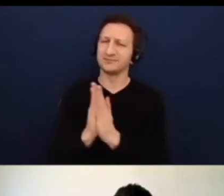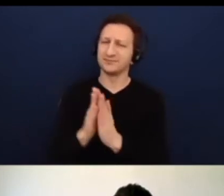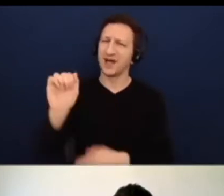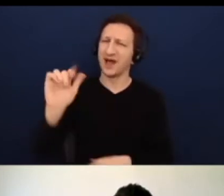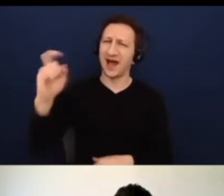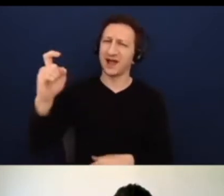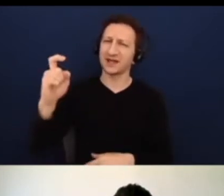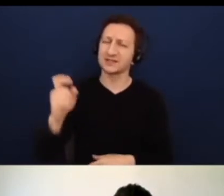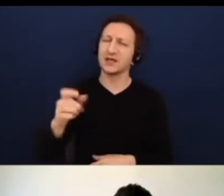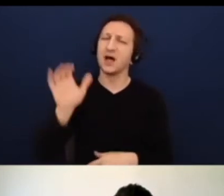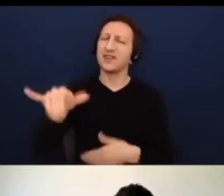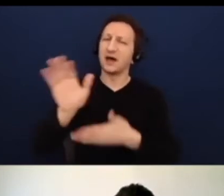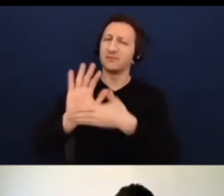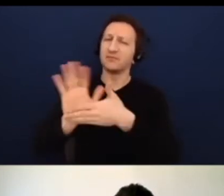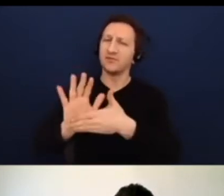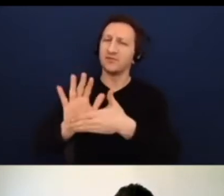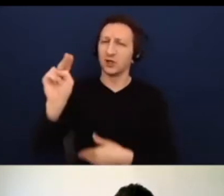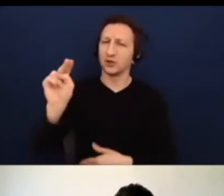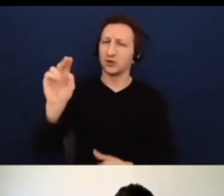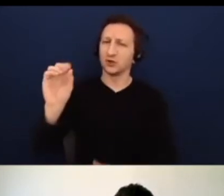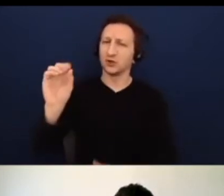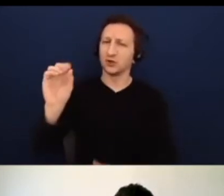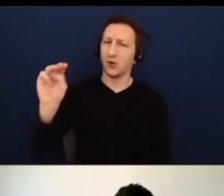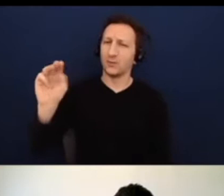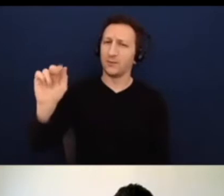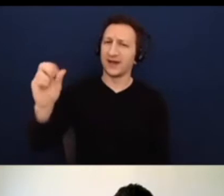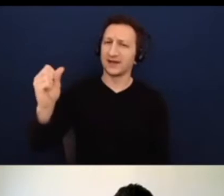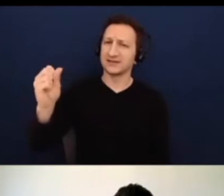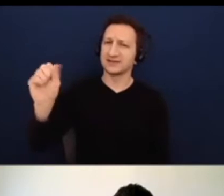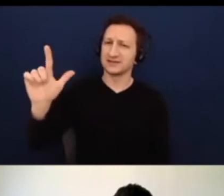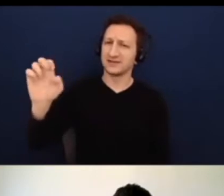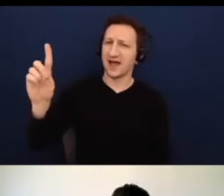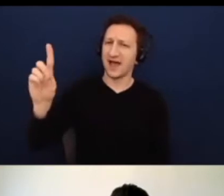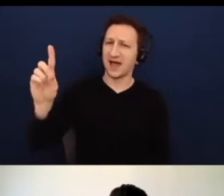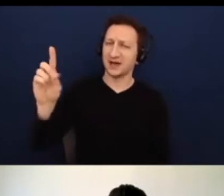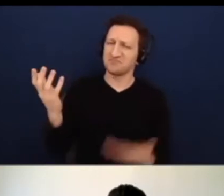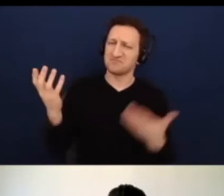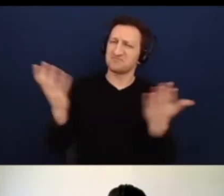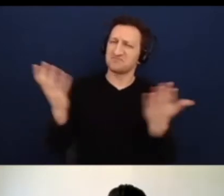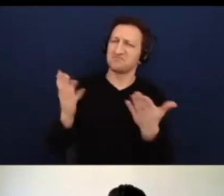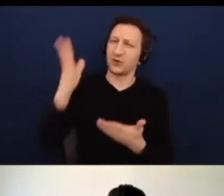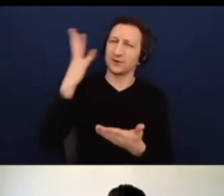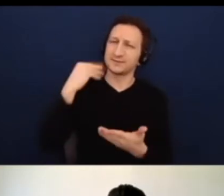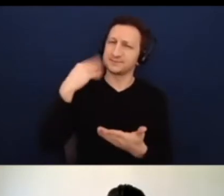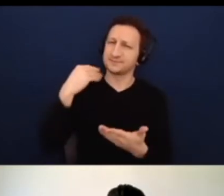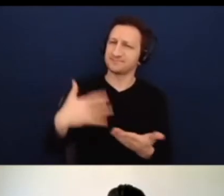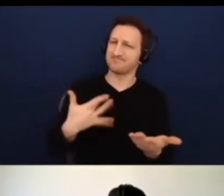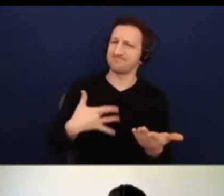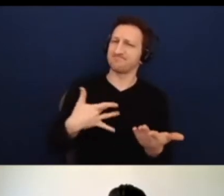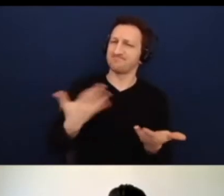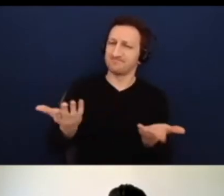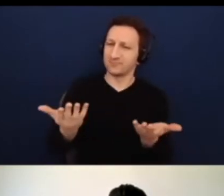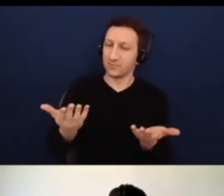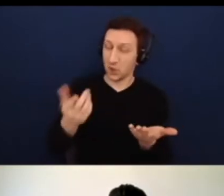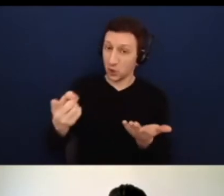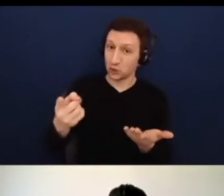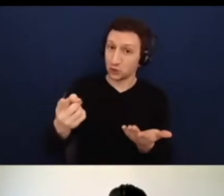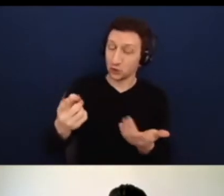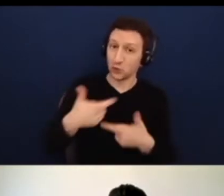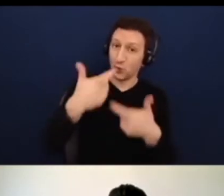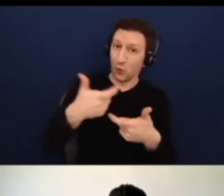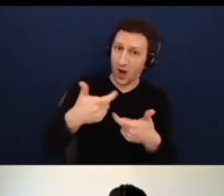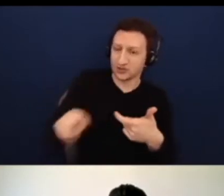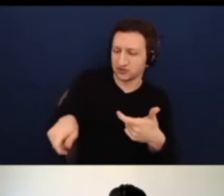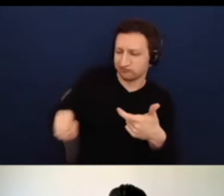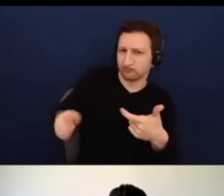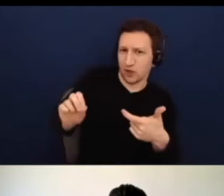No Man's Land? Because we know you watched the film with the audio description, and I know you have some commentary about that and how it